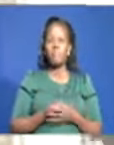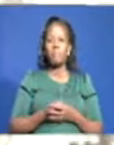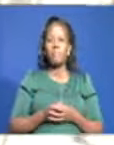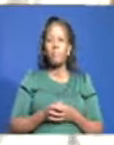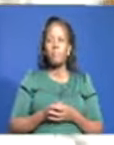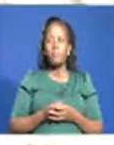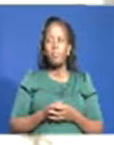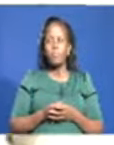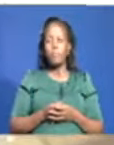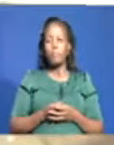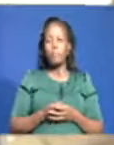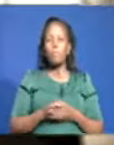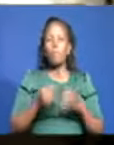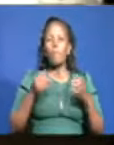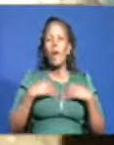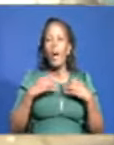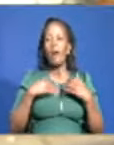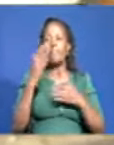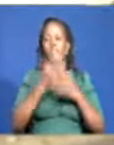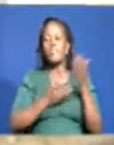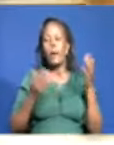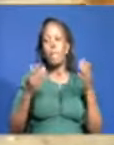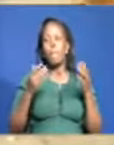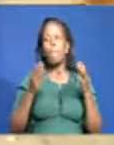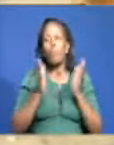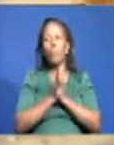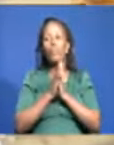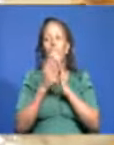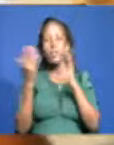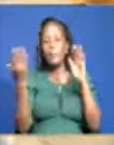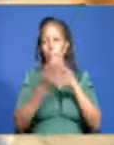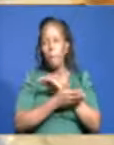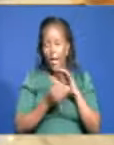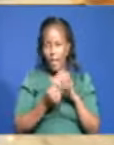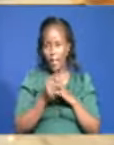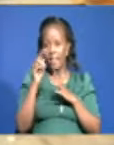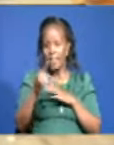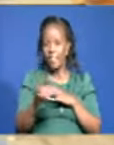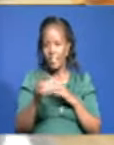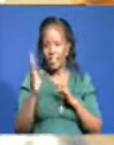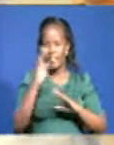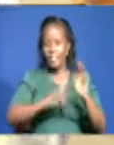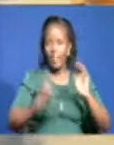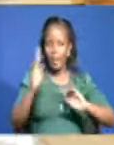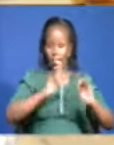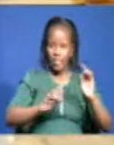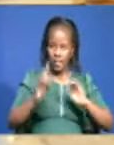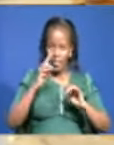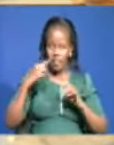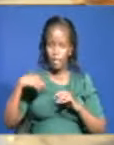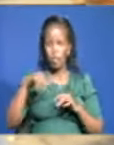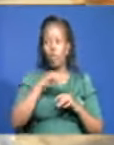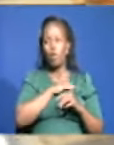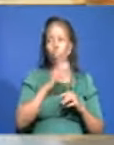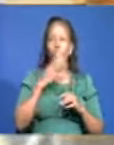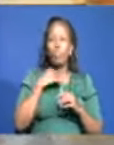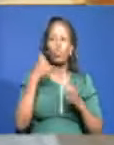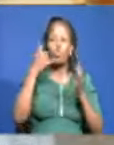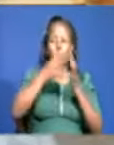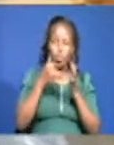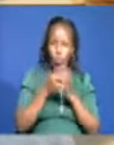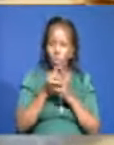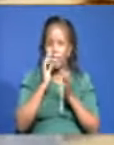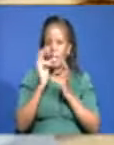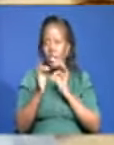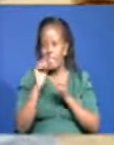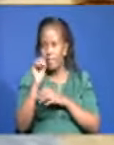Goma la panga, hawa waitwa ni goma la siu. Kwa hivyo sisi ni moja katika kuona ile panga tunaoteza kwa